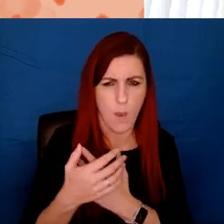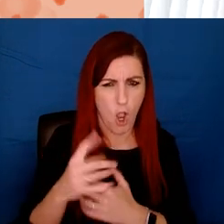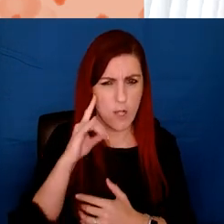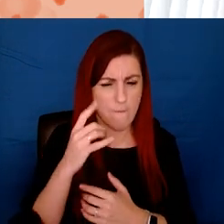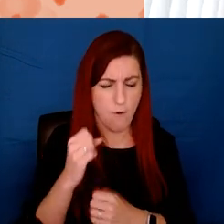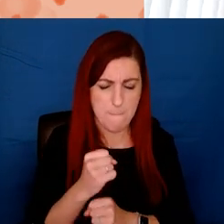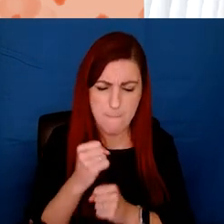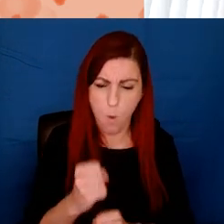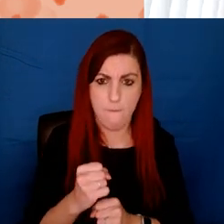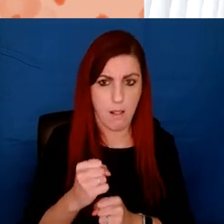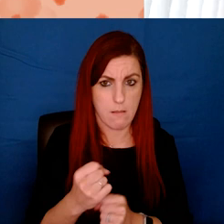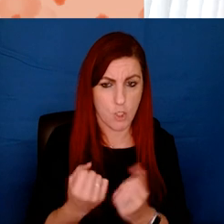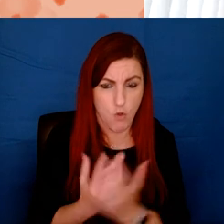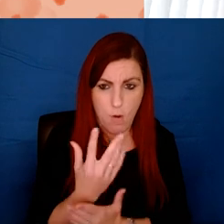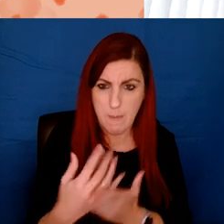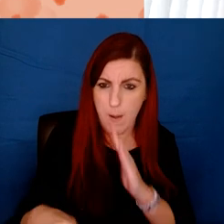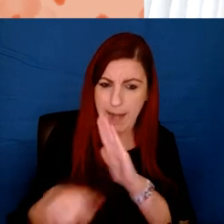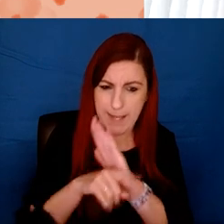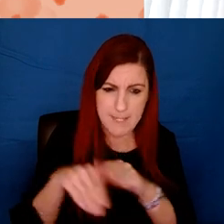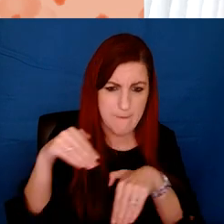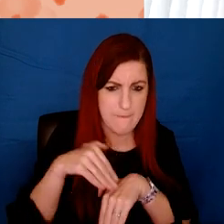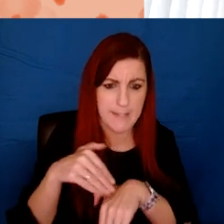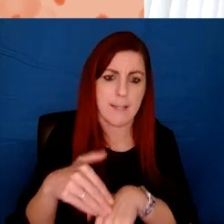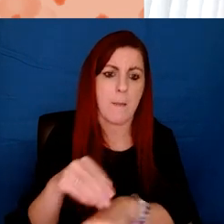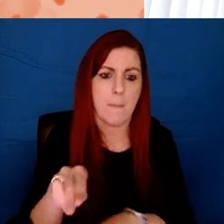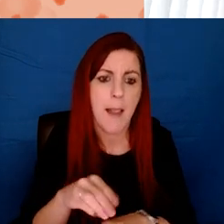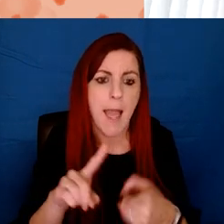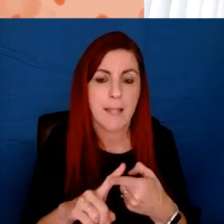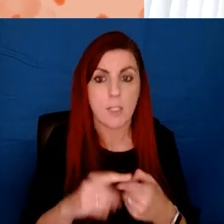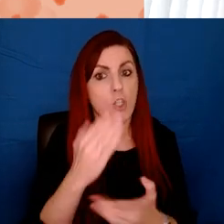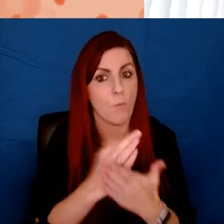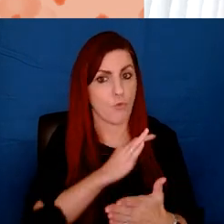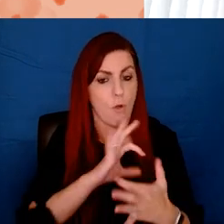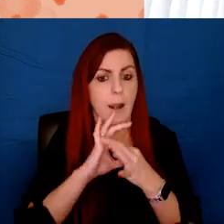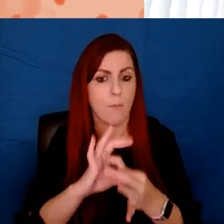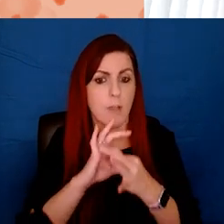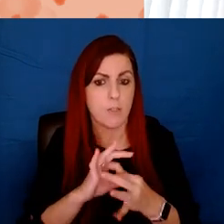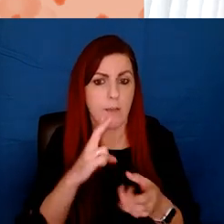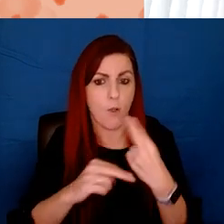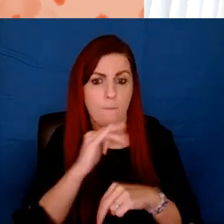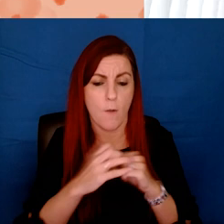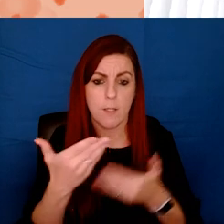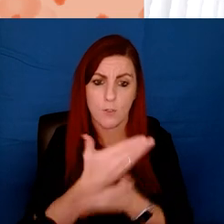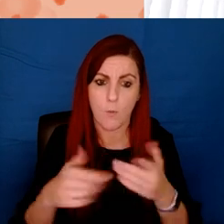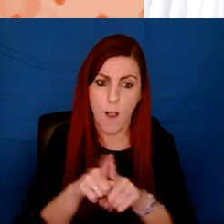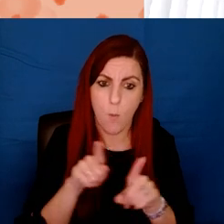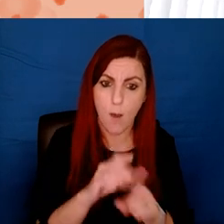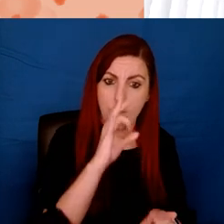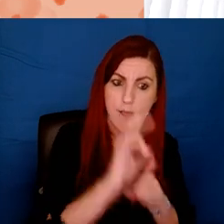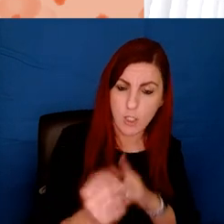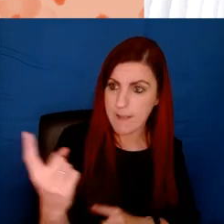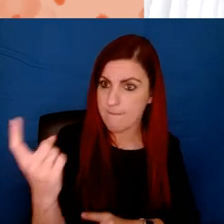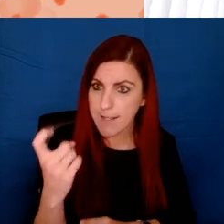very powerful stories about negative impacts, or we've had really good collaborations come out of the discussion fora as well, where professionals